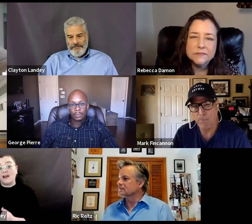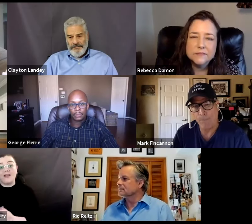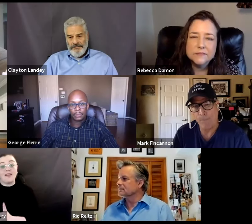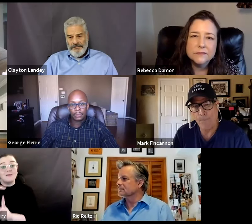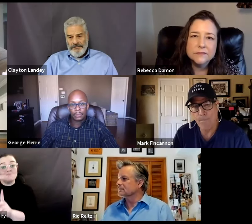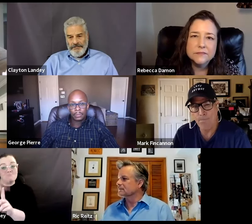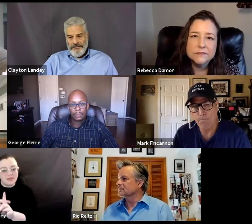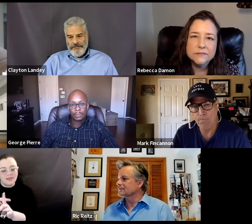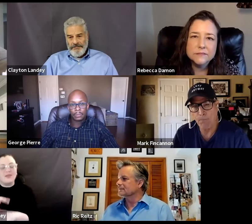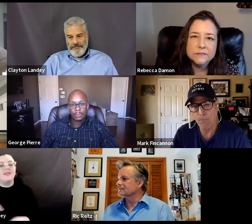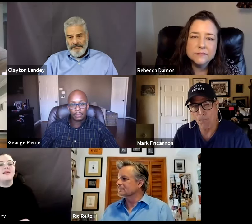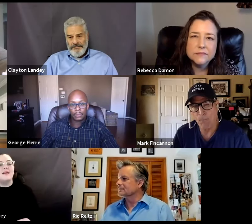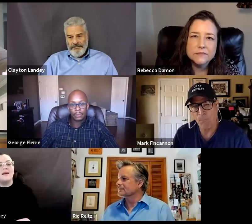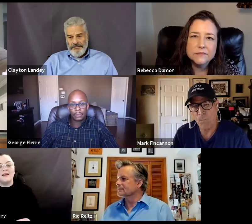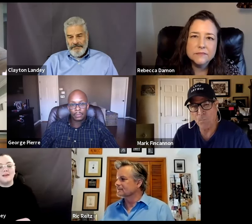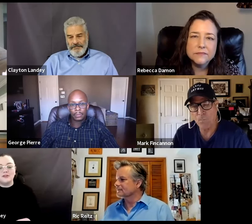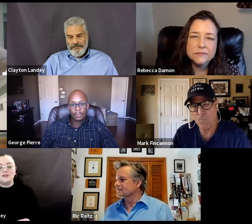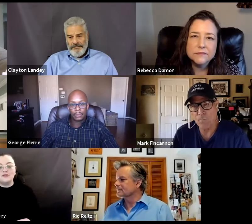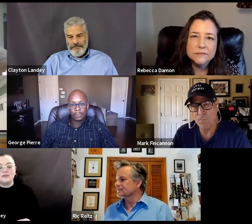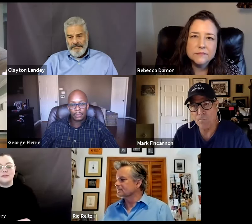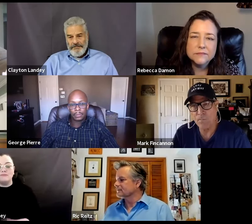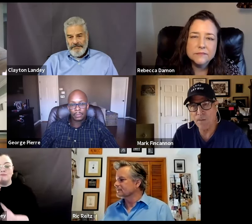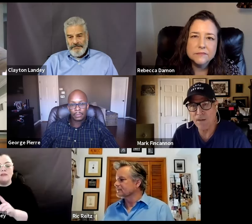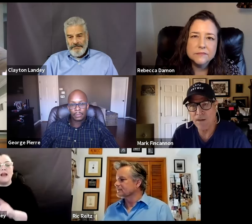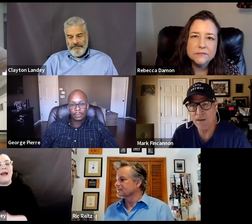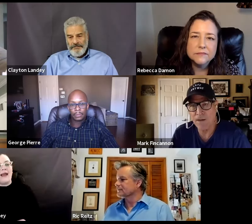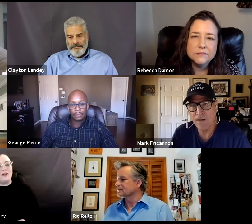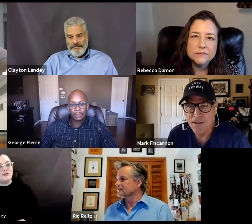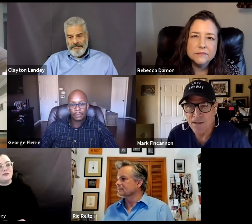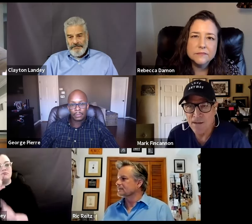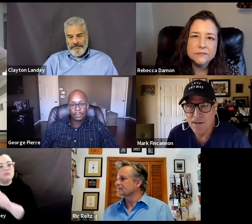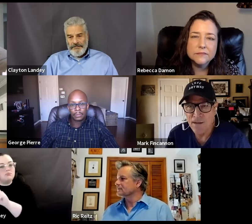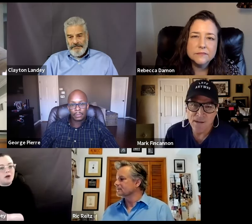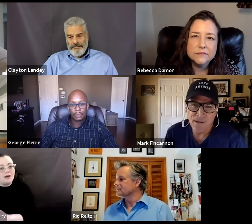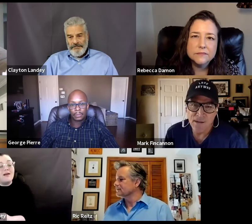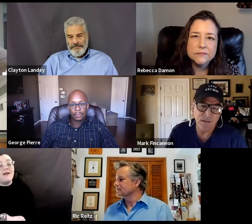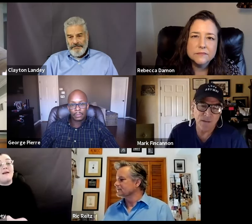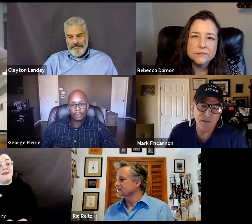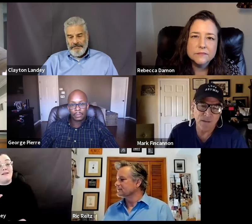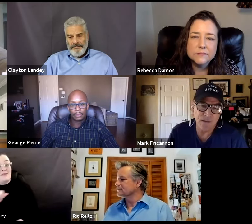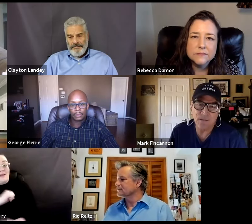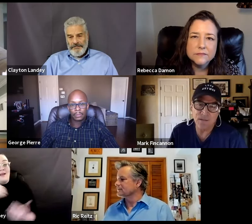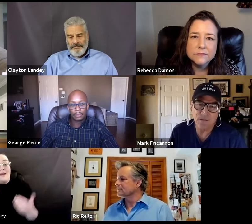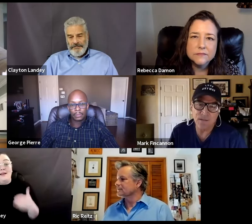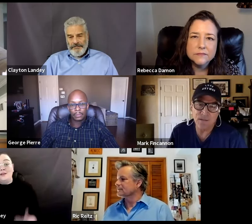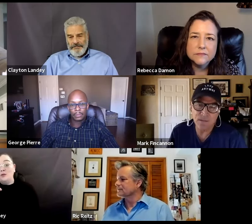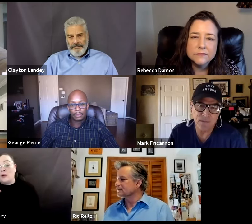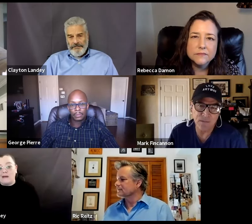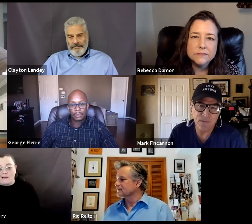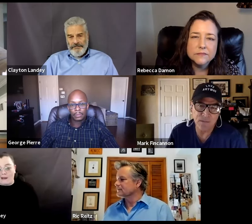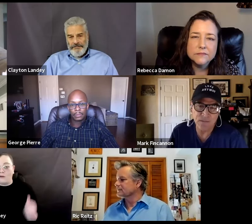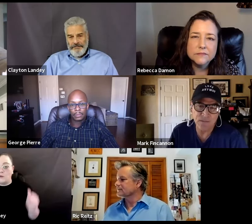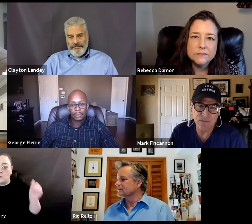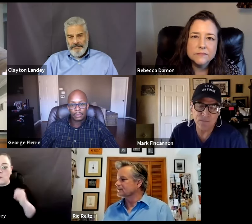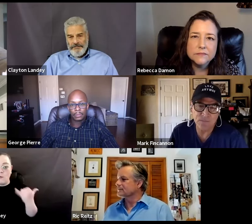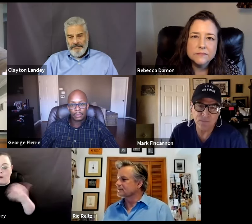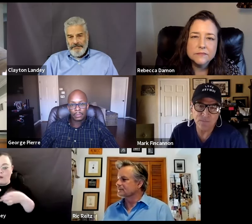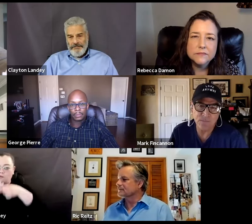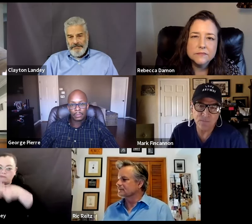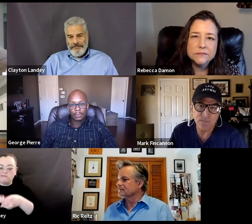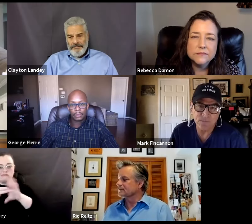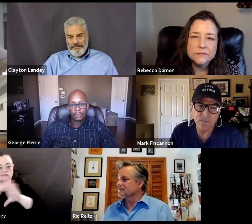Georgia currently has 29 shows listed in active production. That's 29 shows that are in active